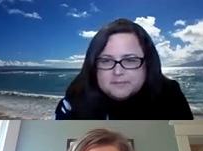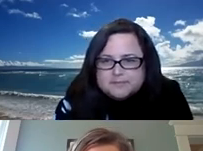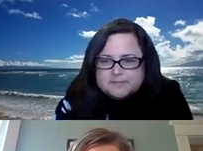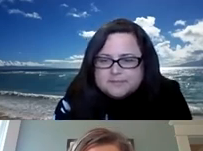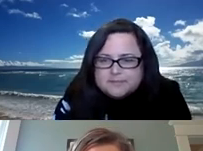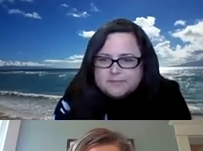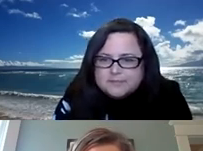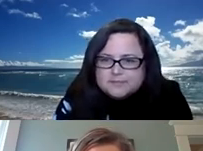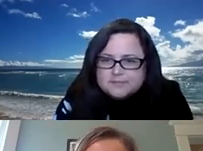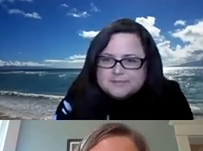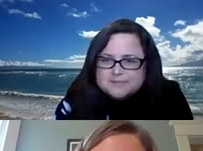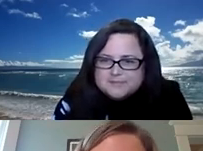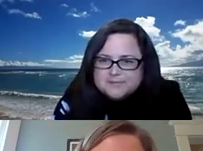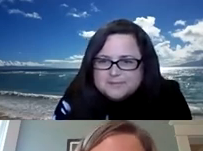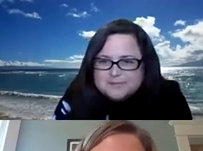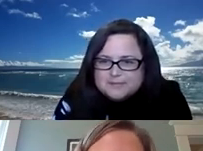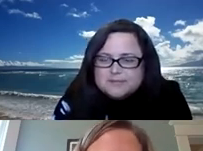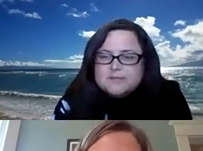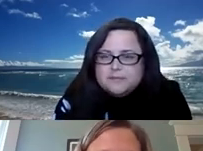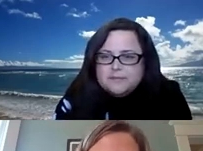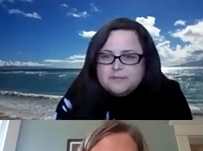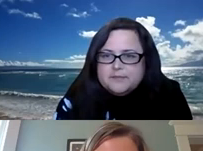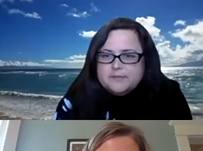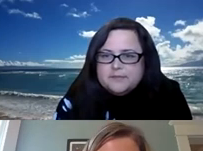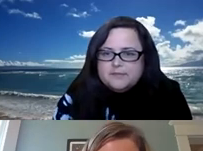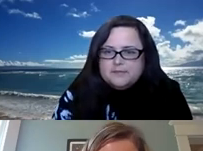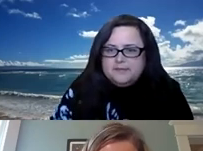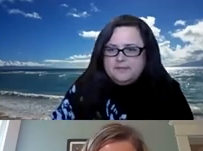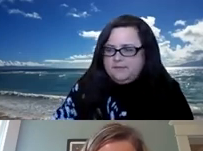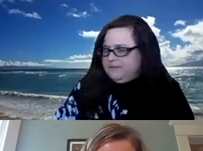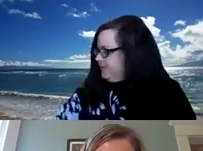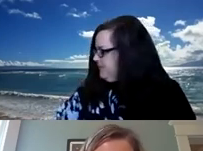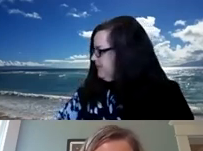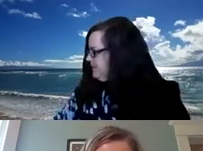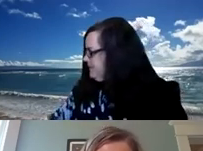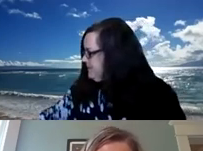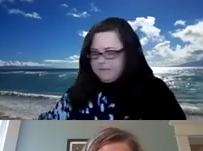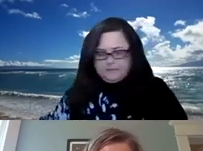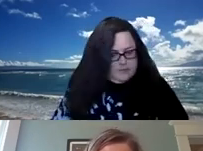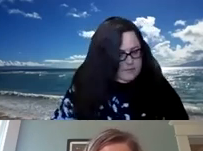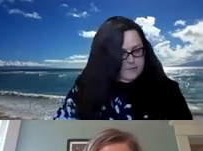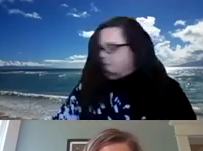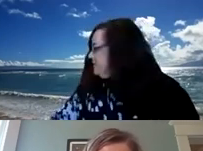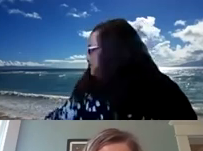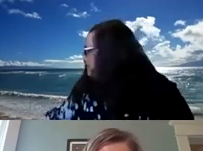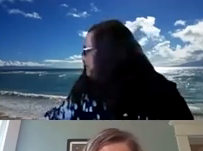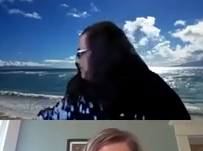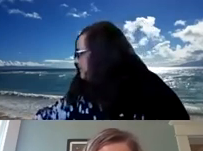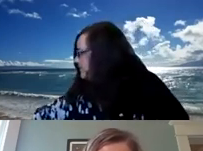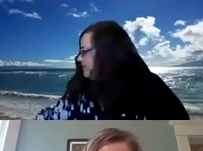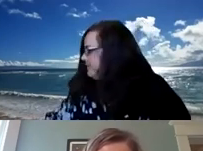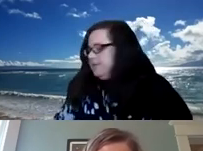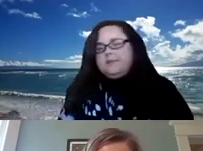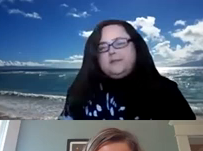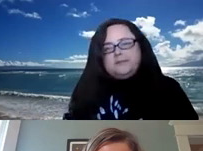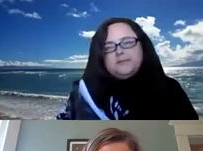Yes, it's pretty close. It's Timur. Yes, hello, my name is Timur. I use pronouns he, his,